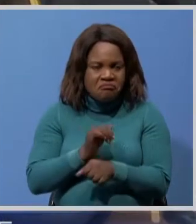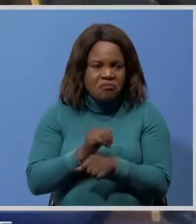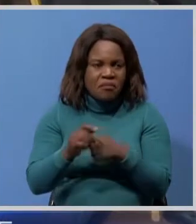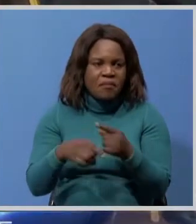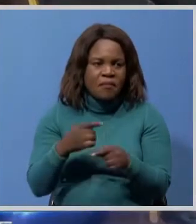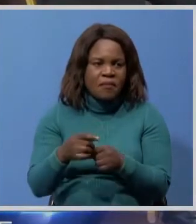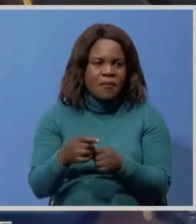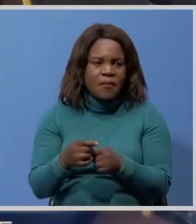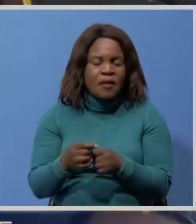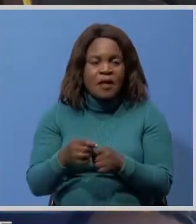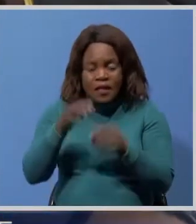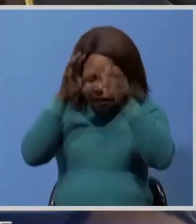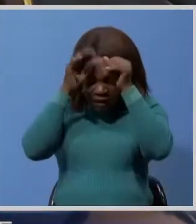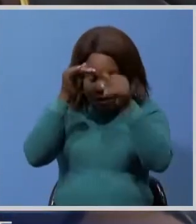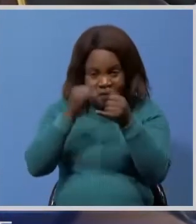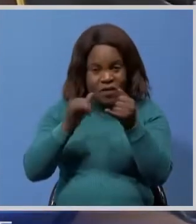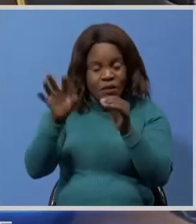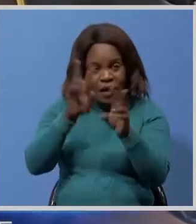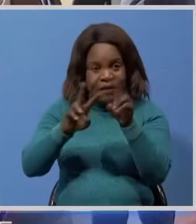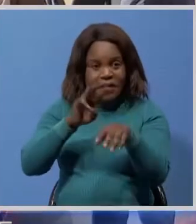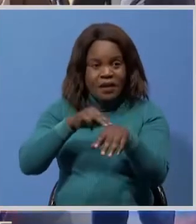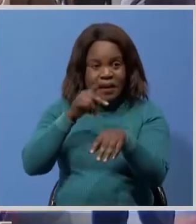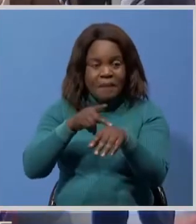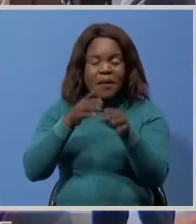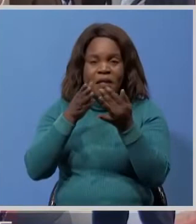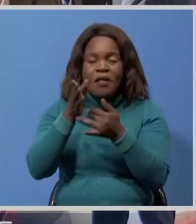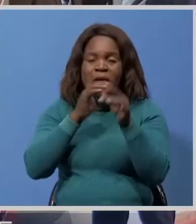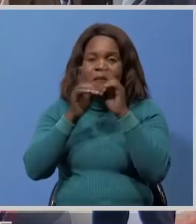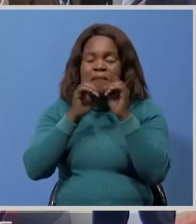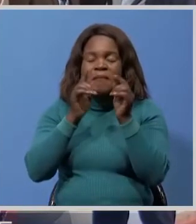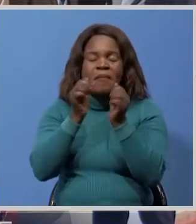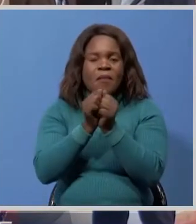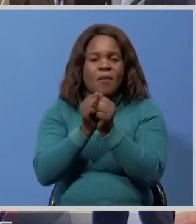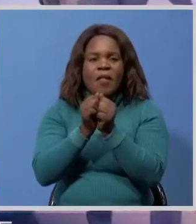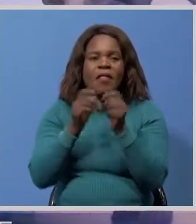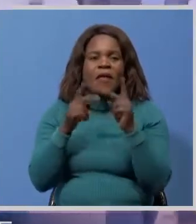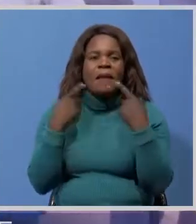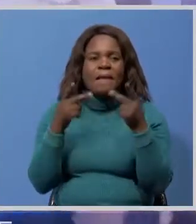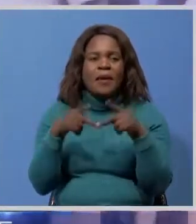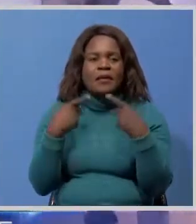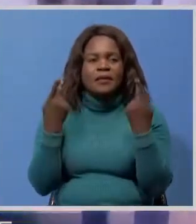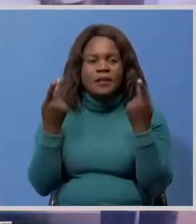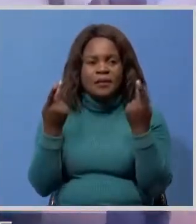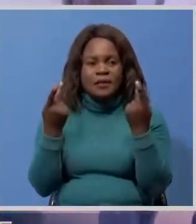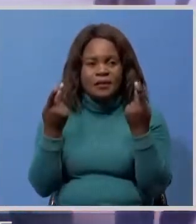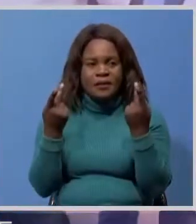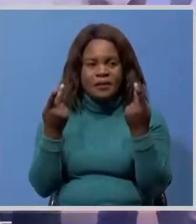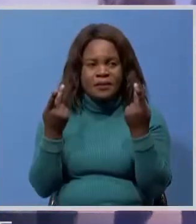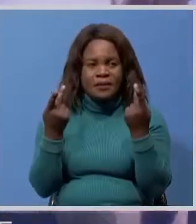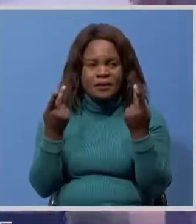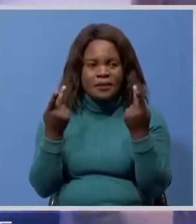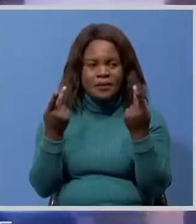The head of state concluded his visit of Mpika by addressing members of the clergy. Hector Simfukwe, ZNBC